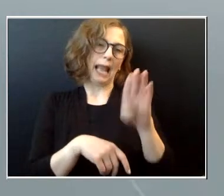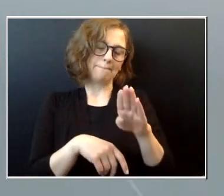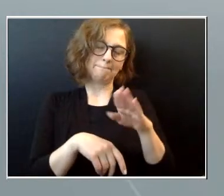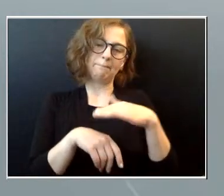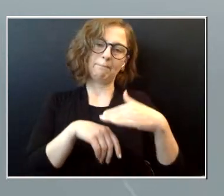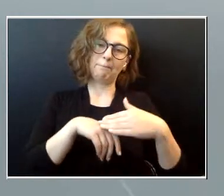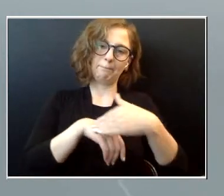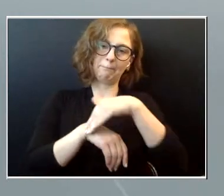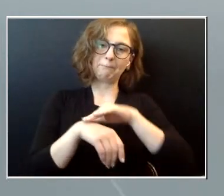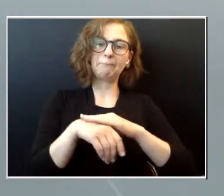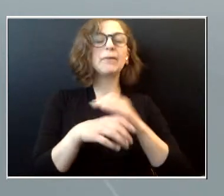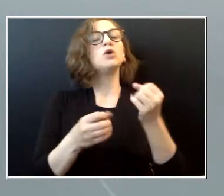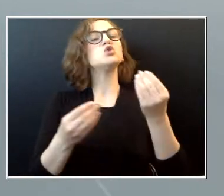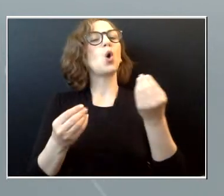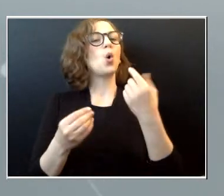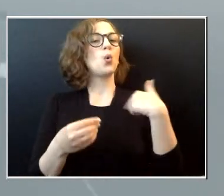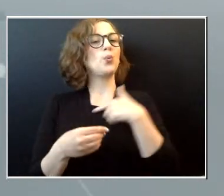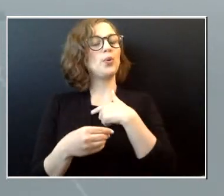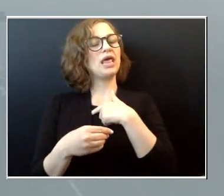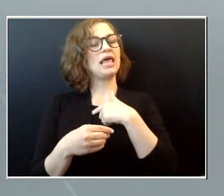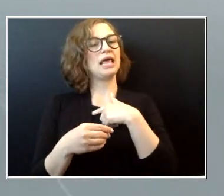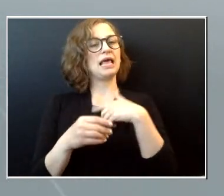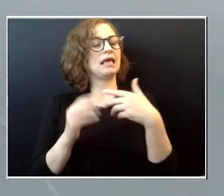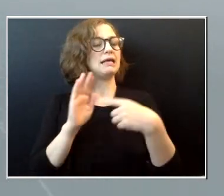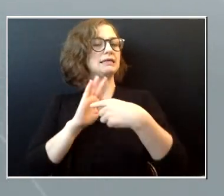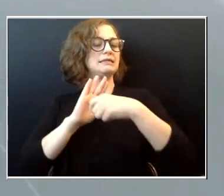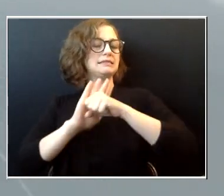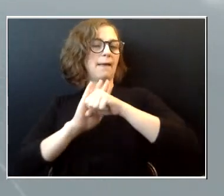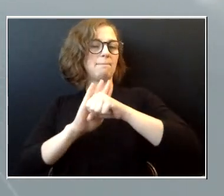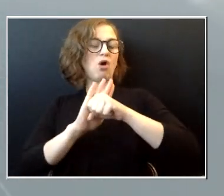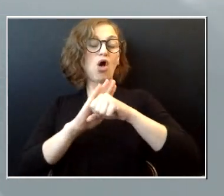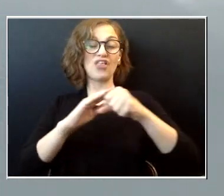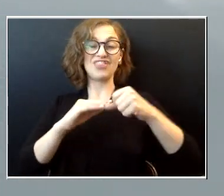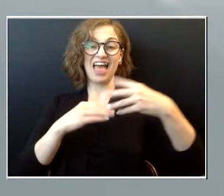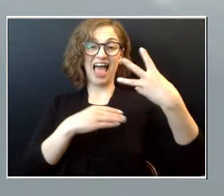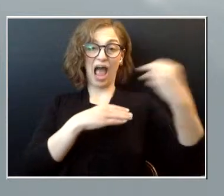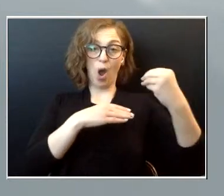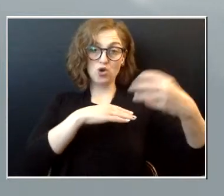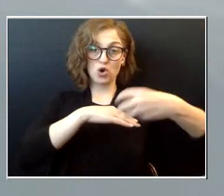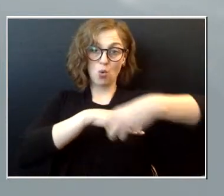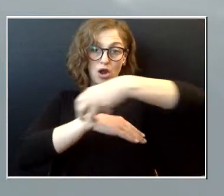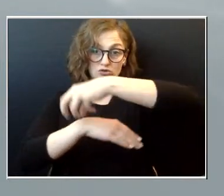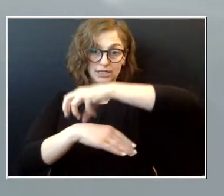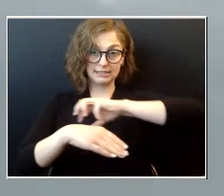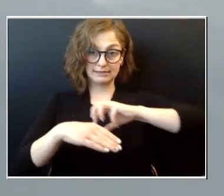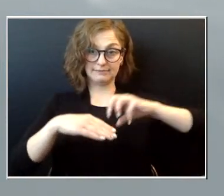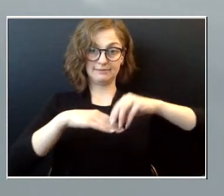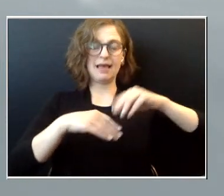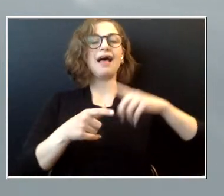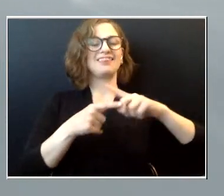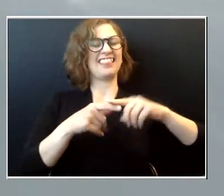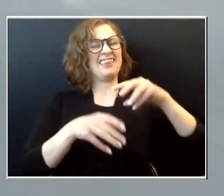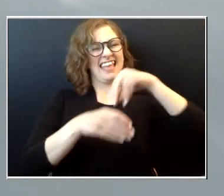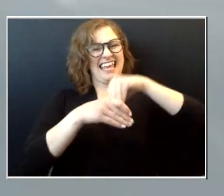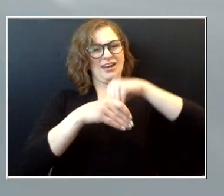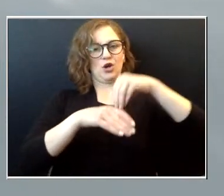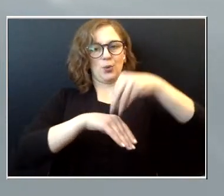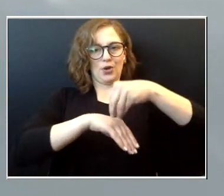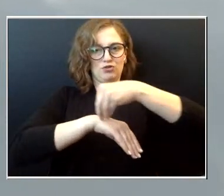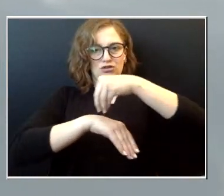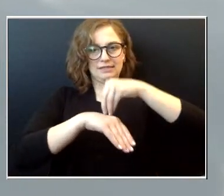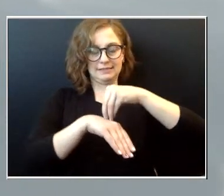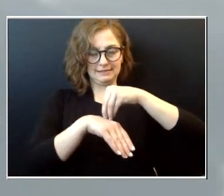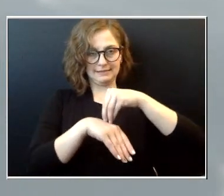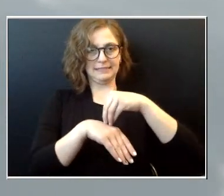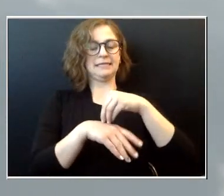inner quadrants of the breast tissue. Then we take those cells, we concentrate them in a special way, and look